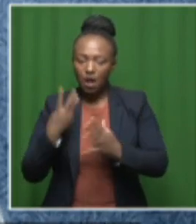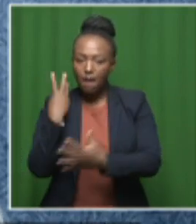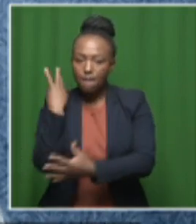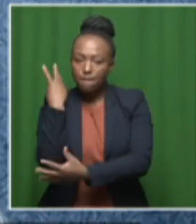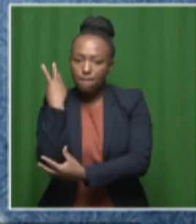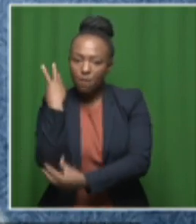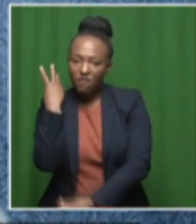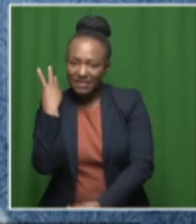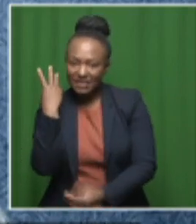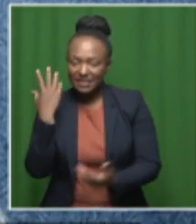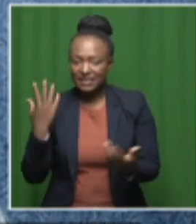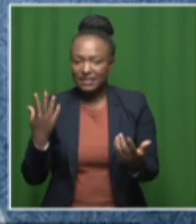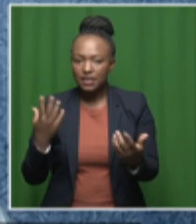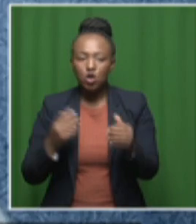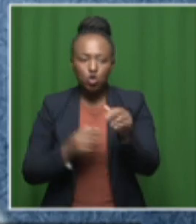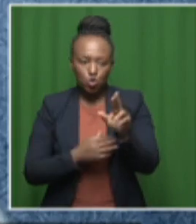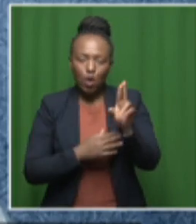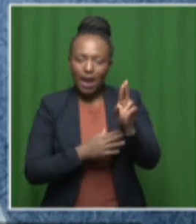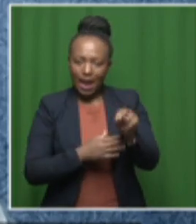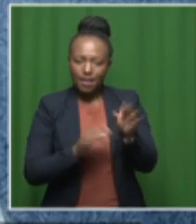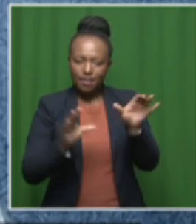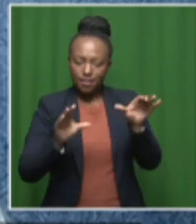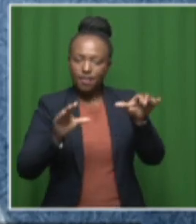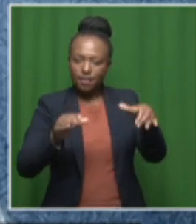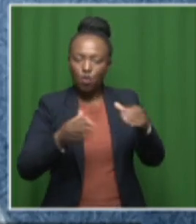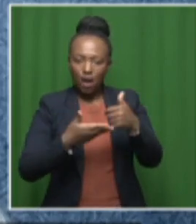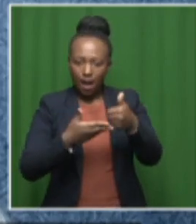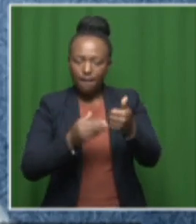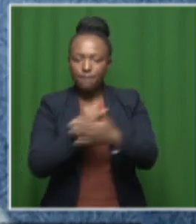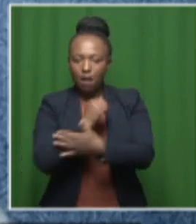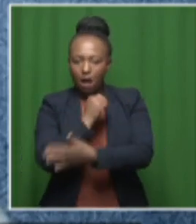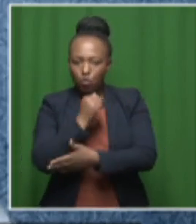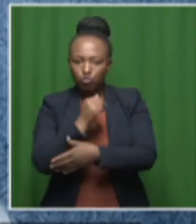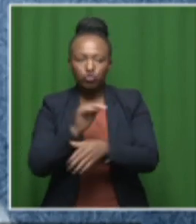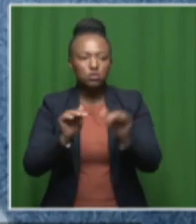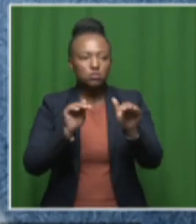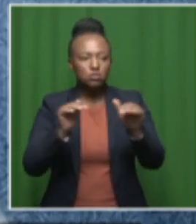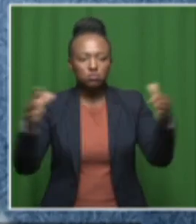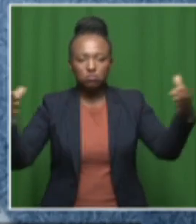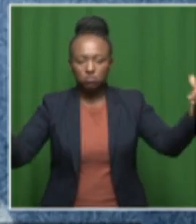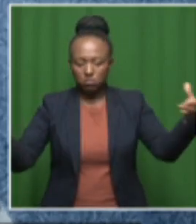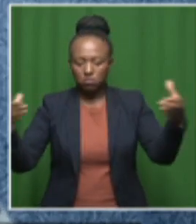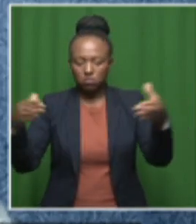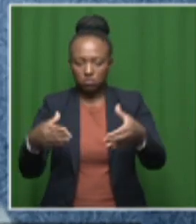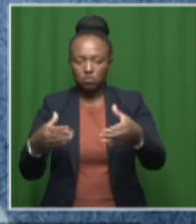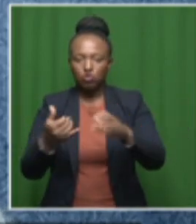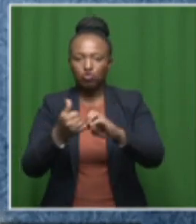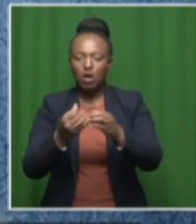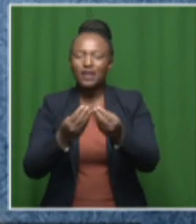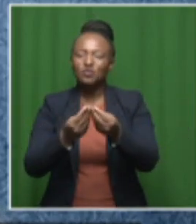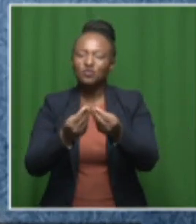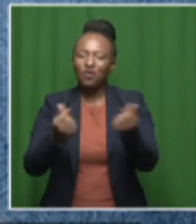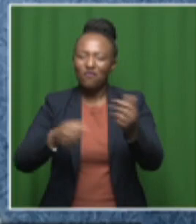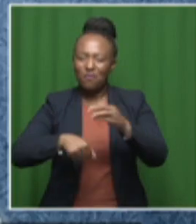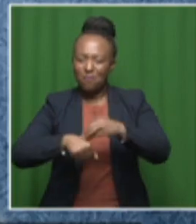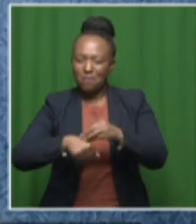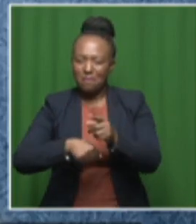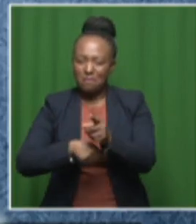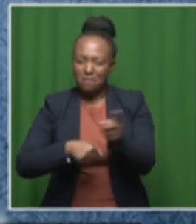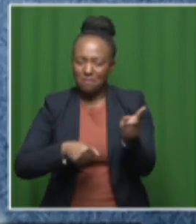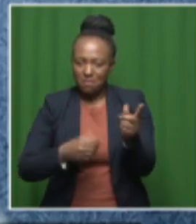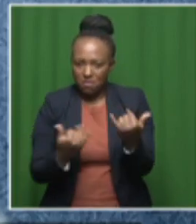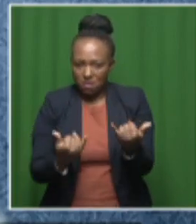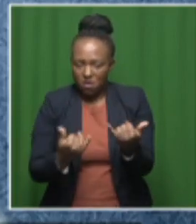would be created to be able to help nations come together and try to solve the intangible problems that they're facing at the